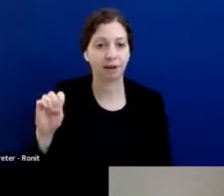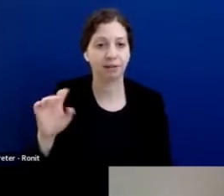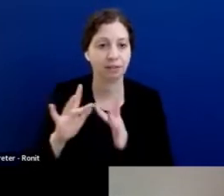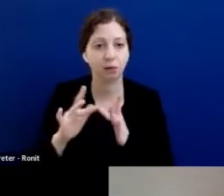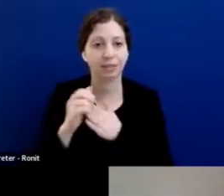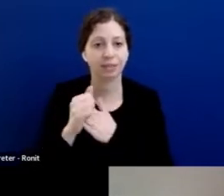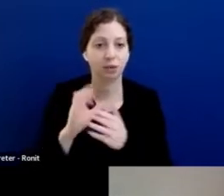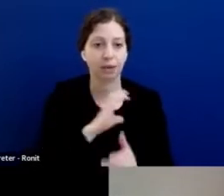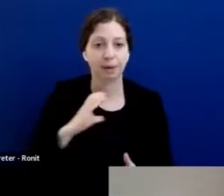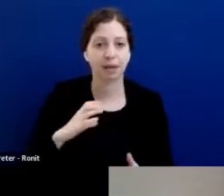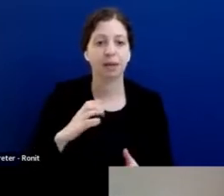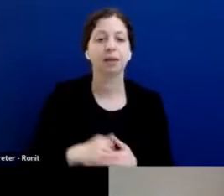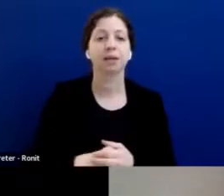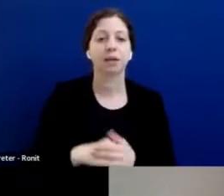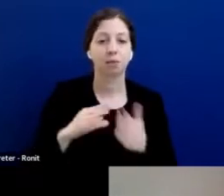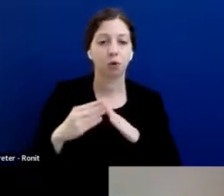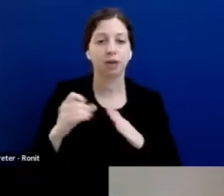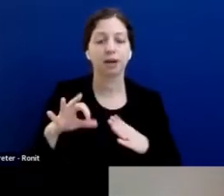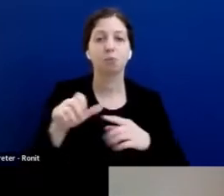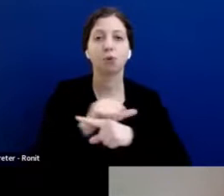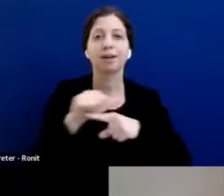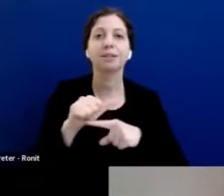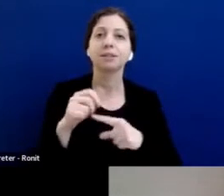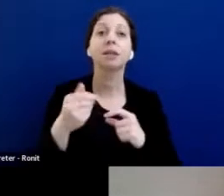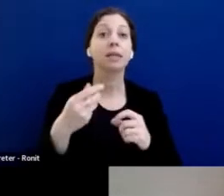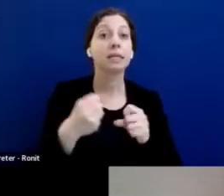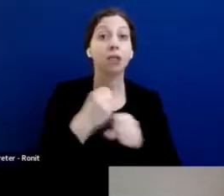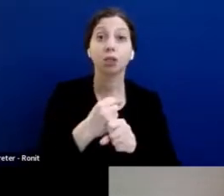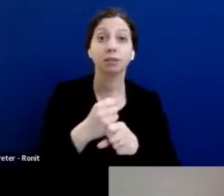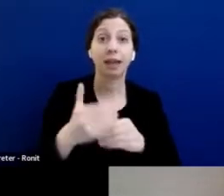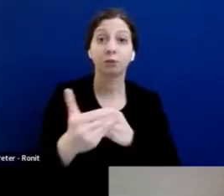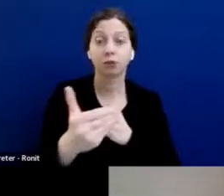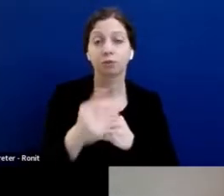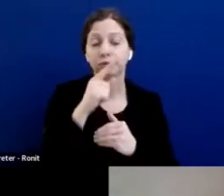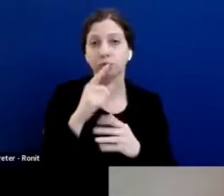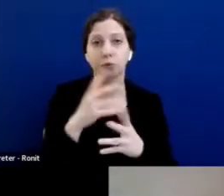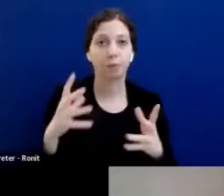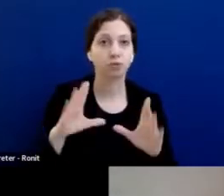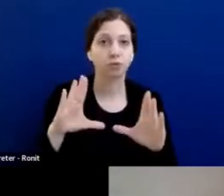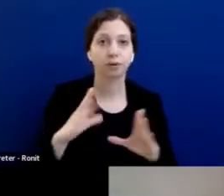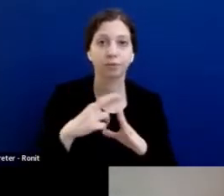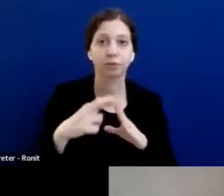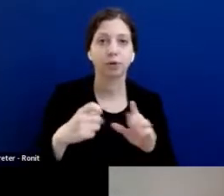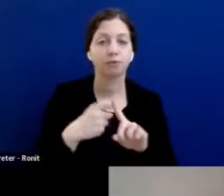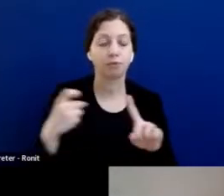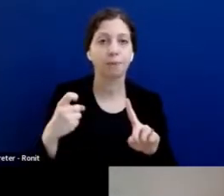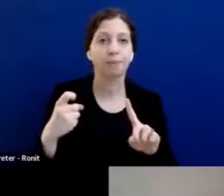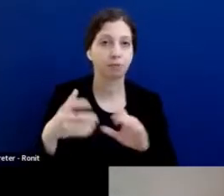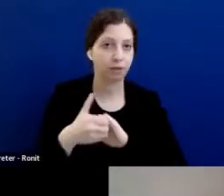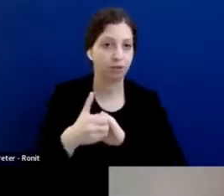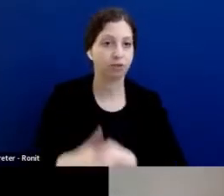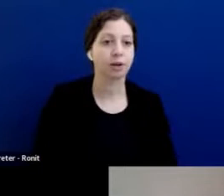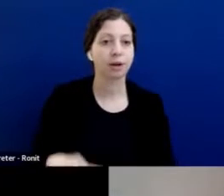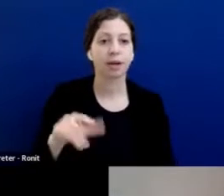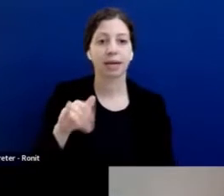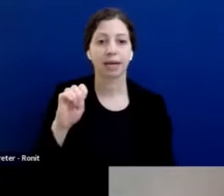Practice. In the years that followed, so much great work came from this mutual relationship. The CARE project, which Rachel will speak